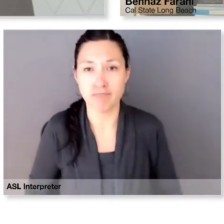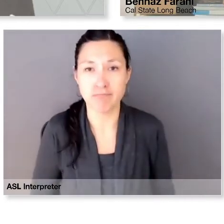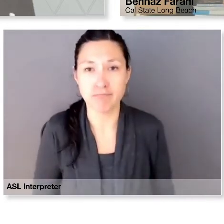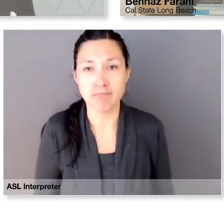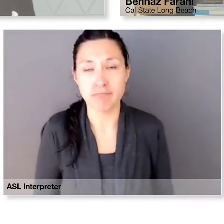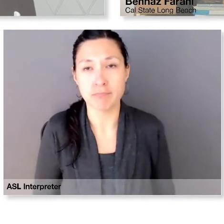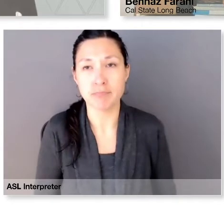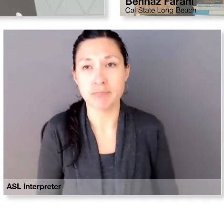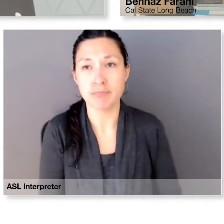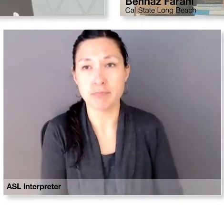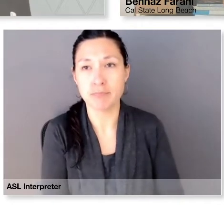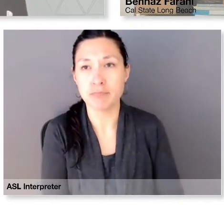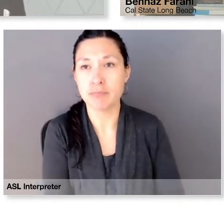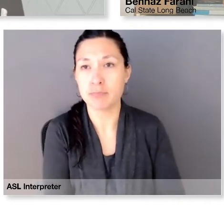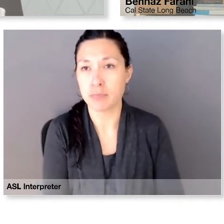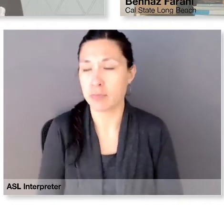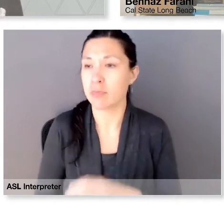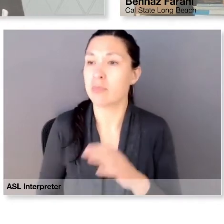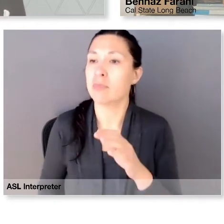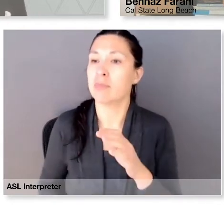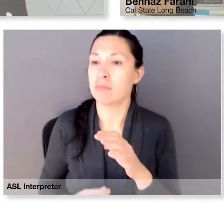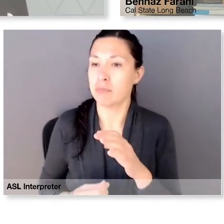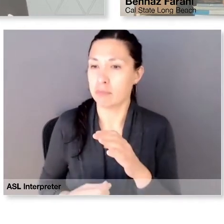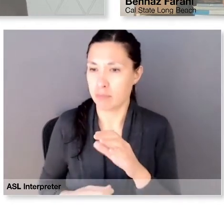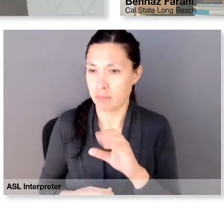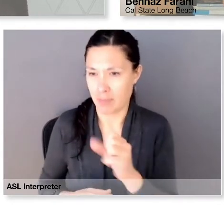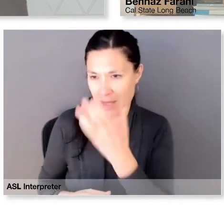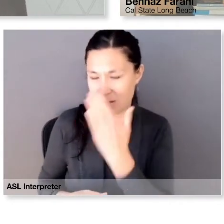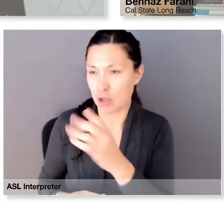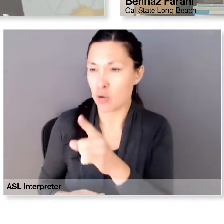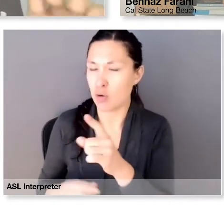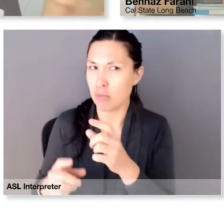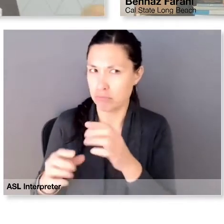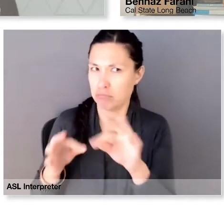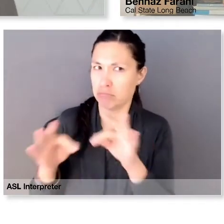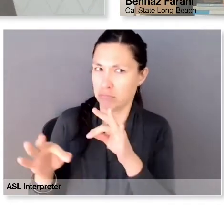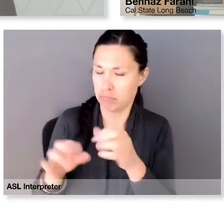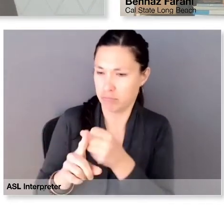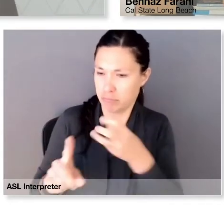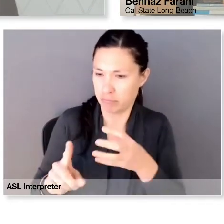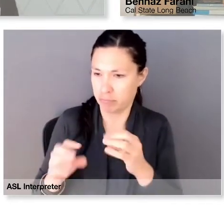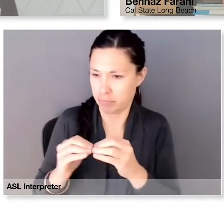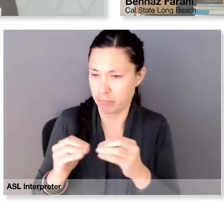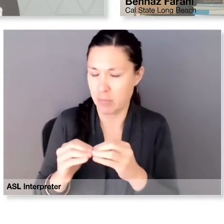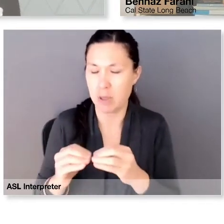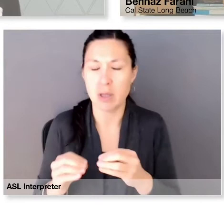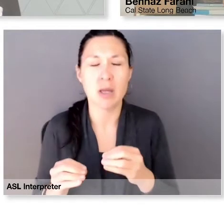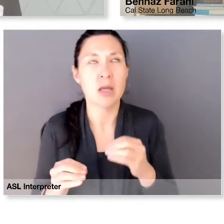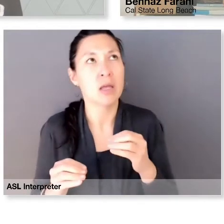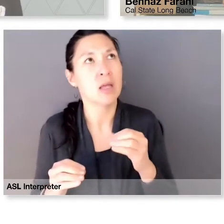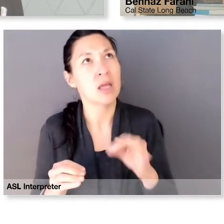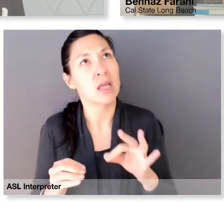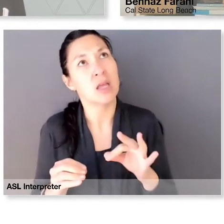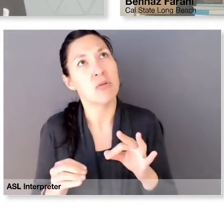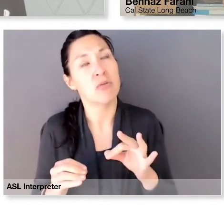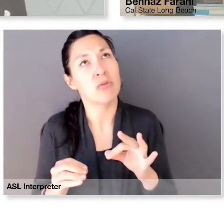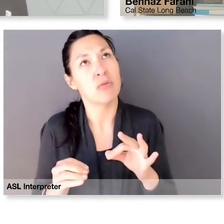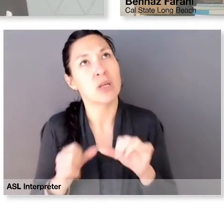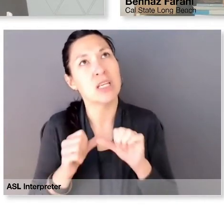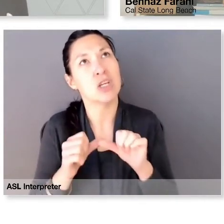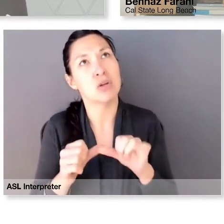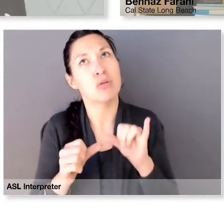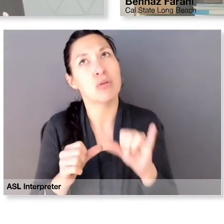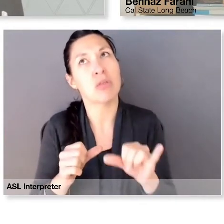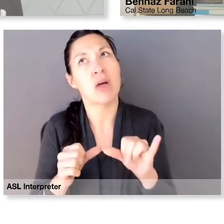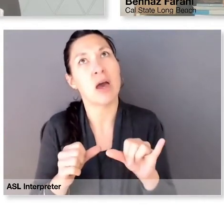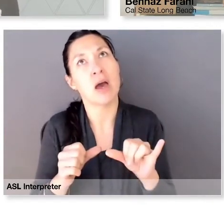Yeah, thanks so much for the elaboration. And maybe if we continue down the same path, you know, there in the same